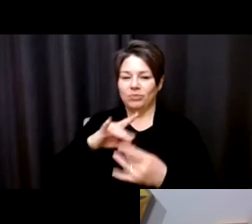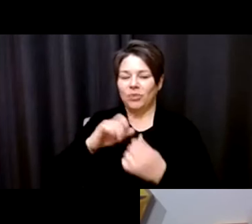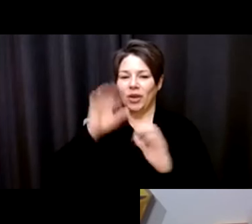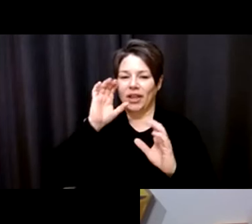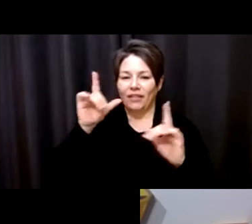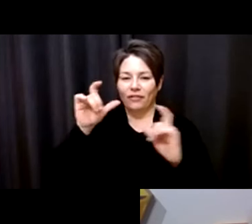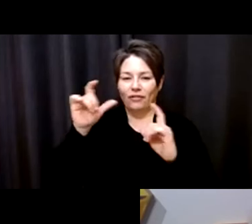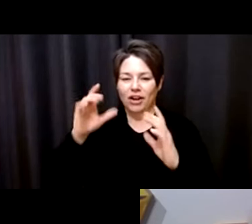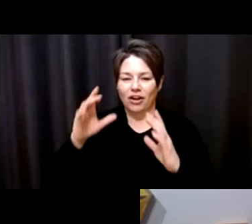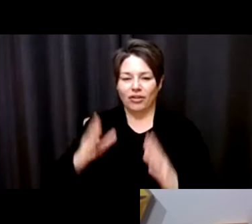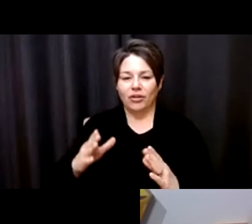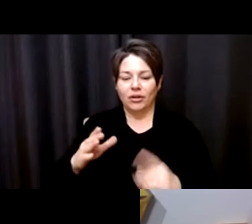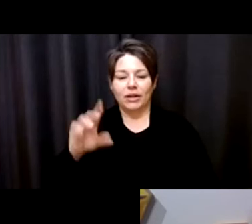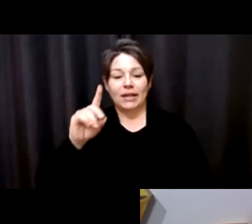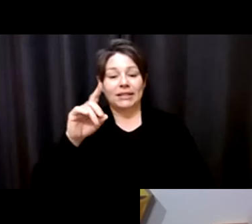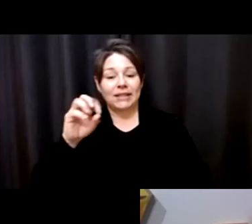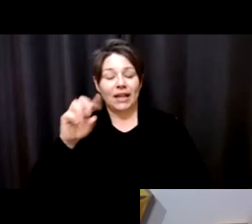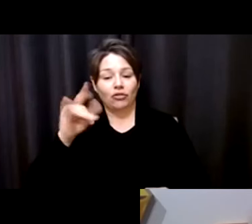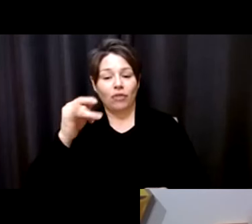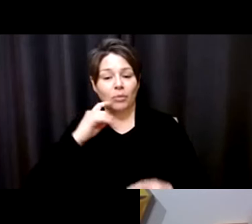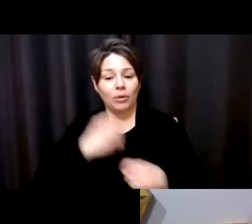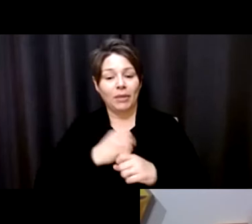David Rothenberg makes music with bees.